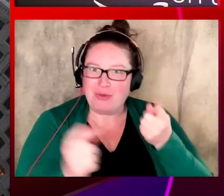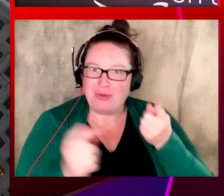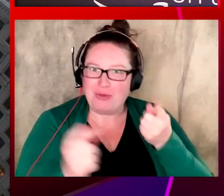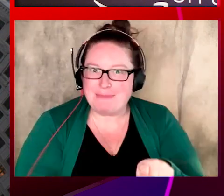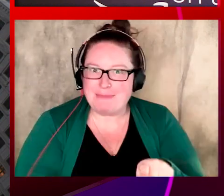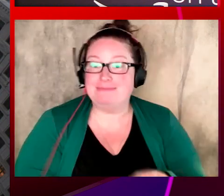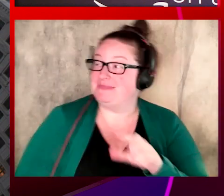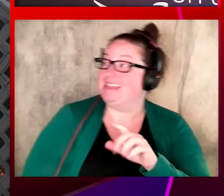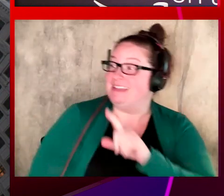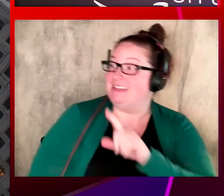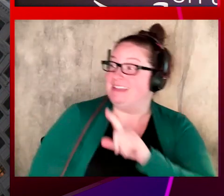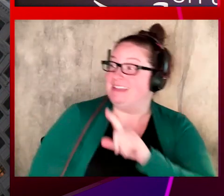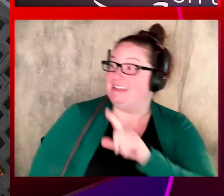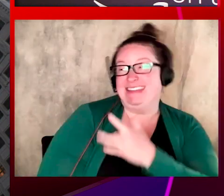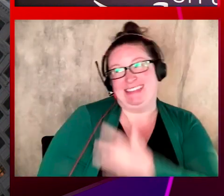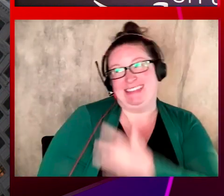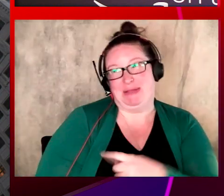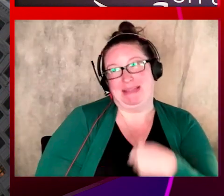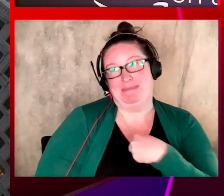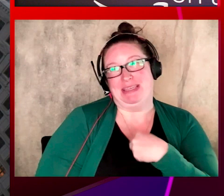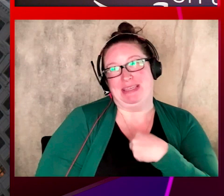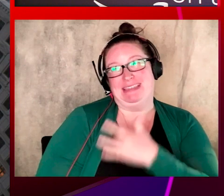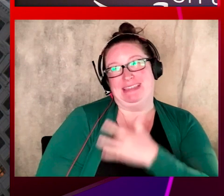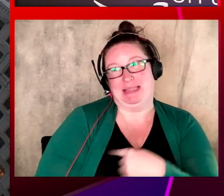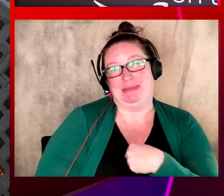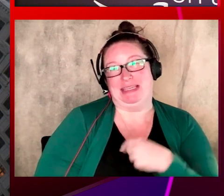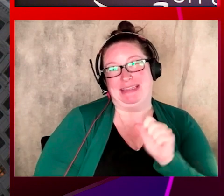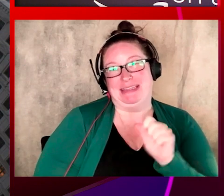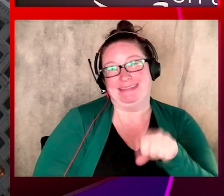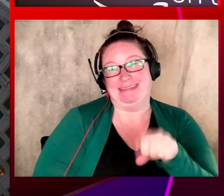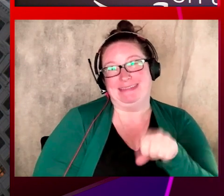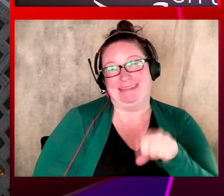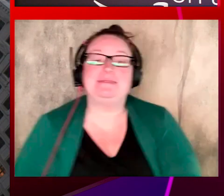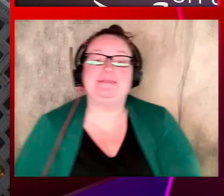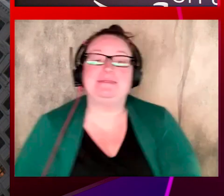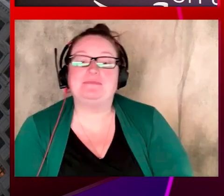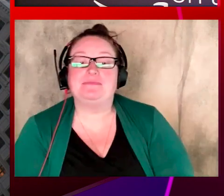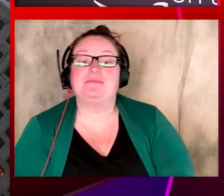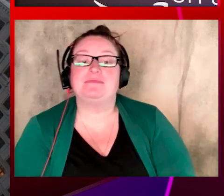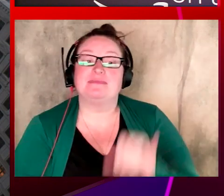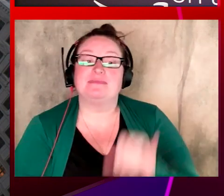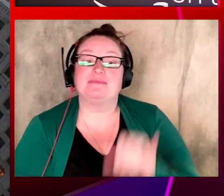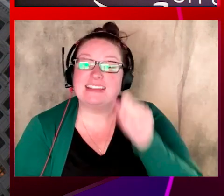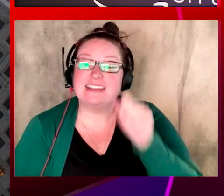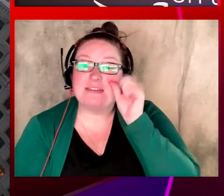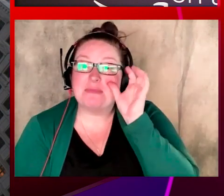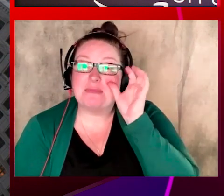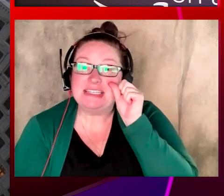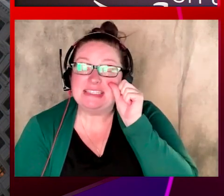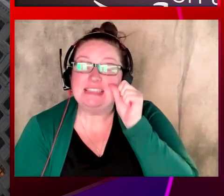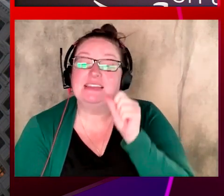me. Probably you, with your randomization, yes. Yeah. That's pretty amazing. So,